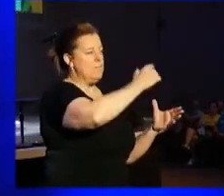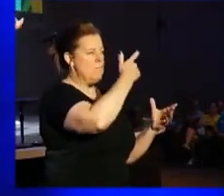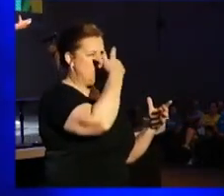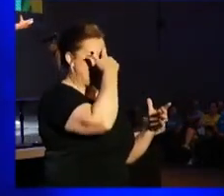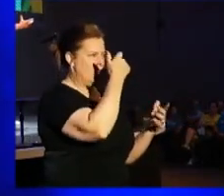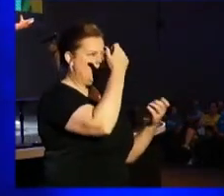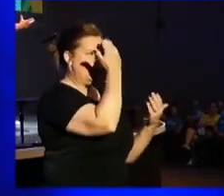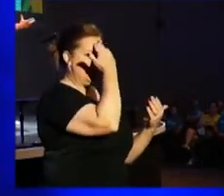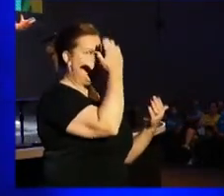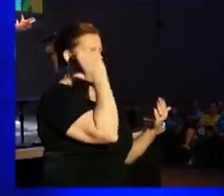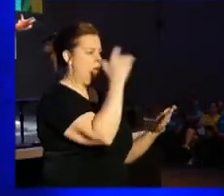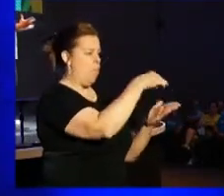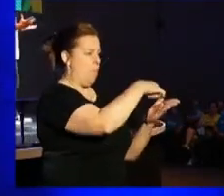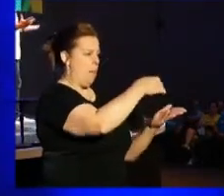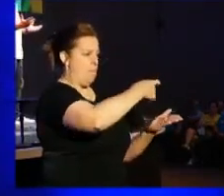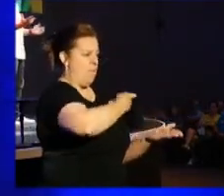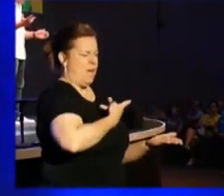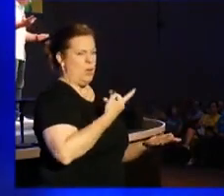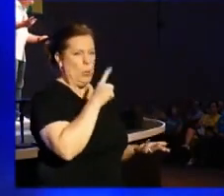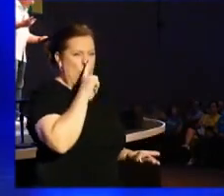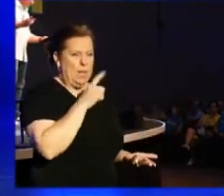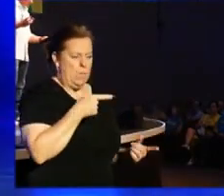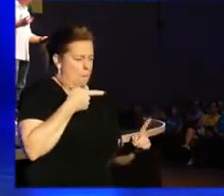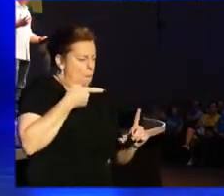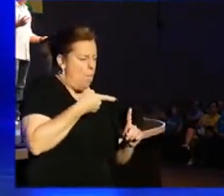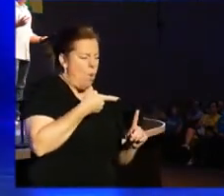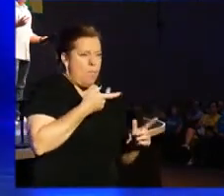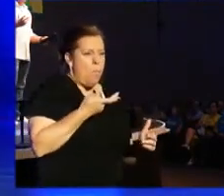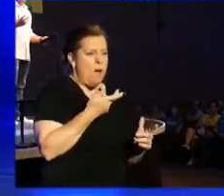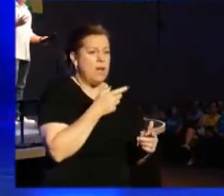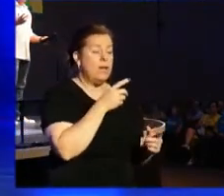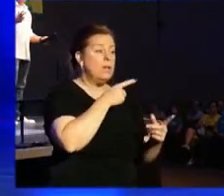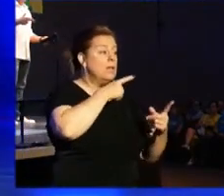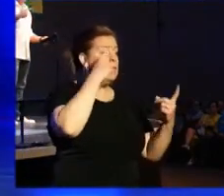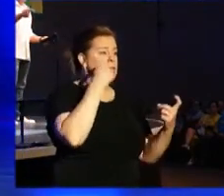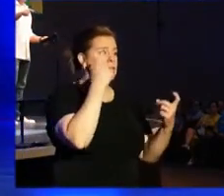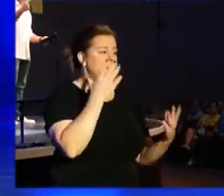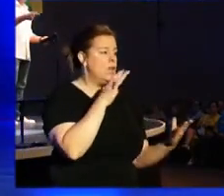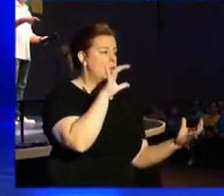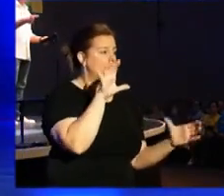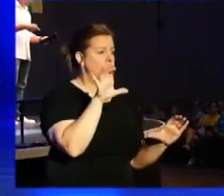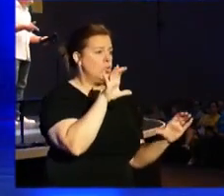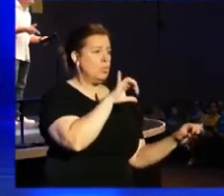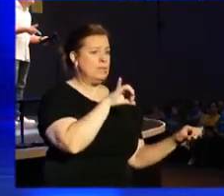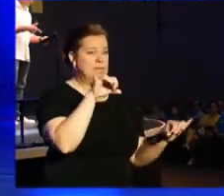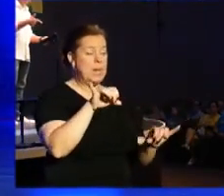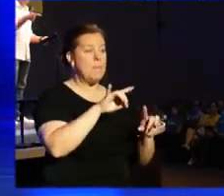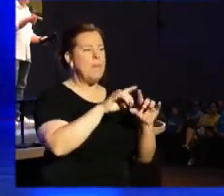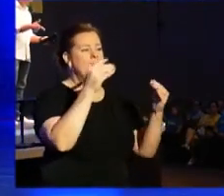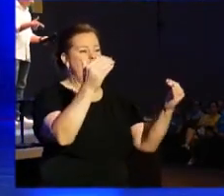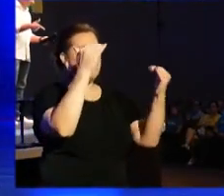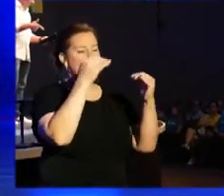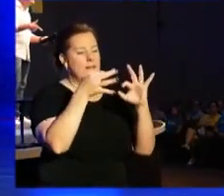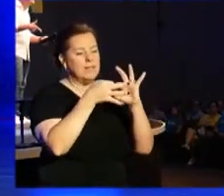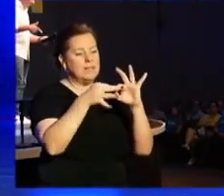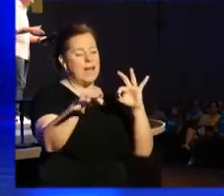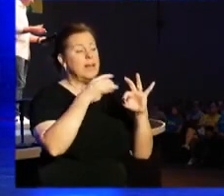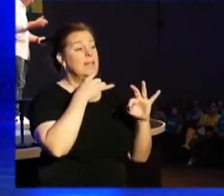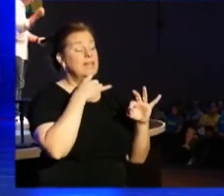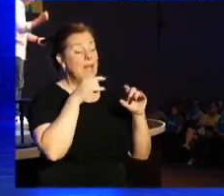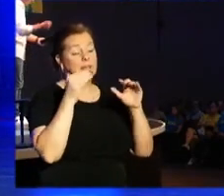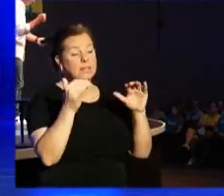Jesus said, what good is that? He said, even sinners do that. But the very next verse, look what he says about biblical